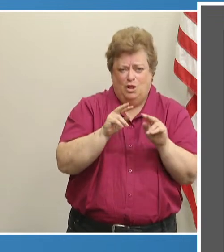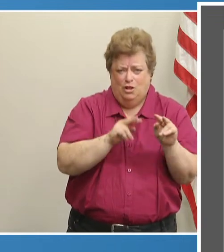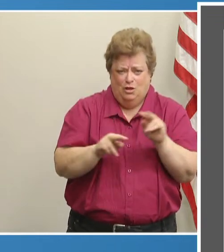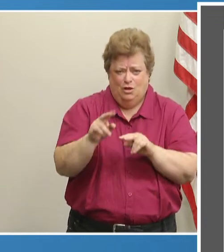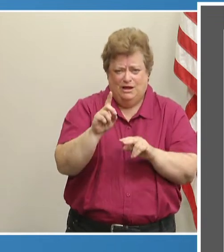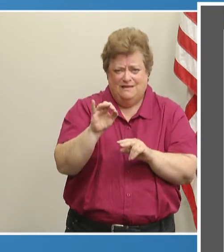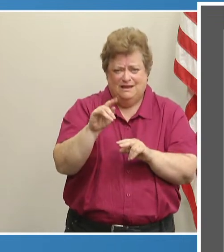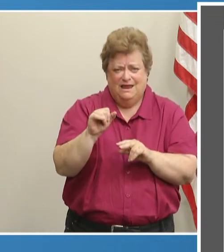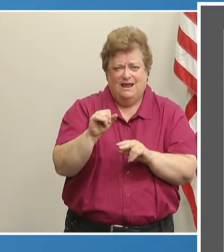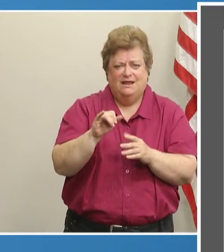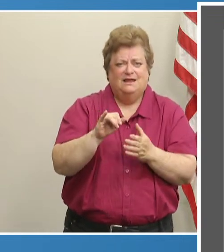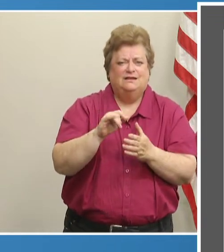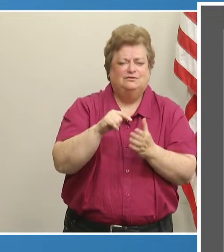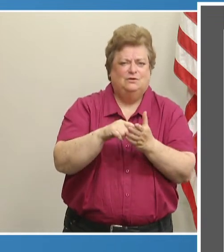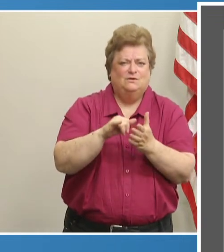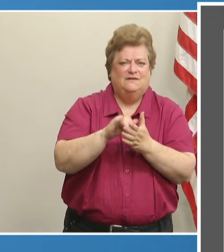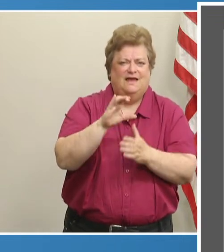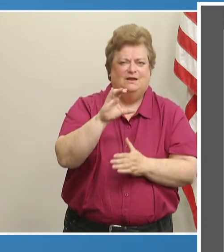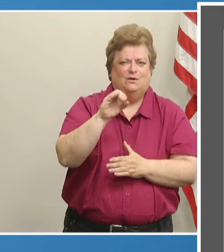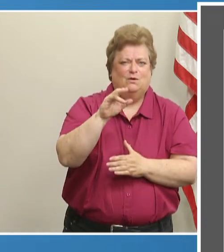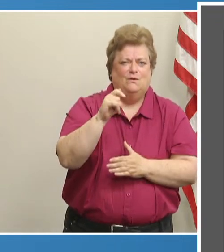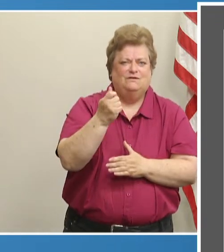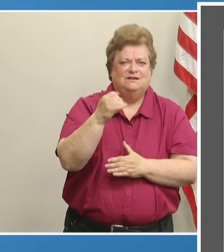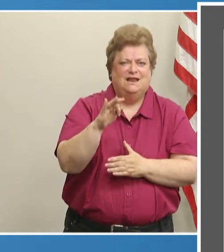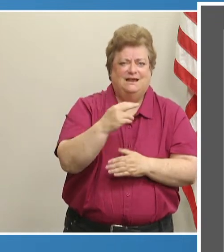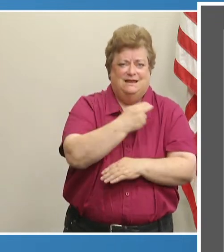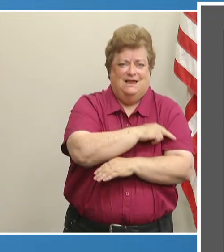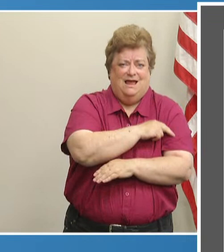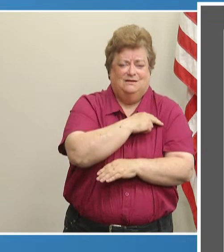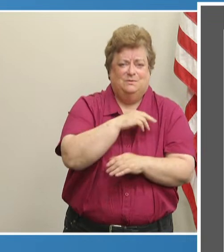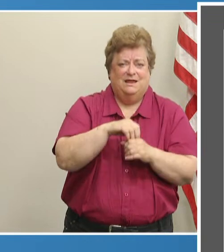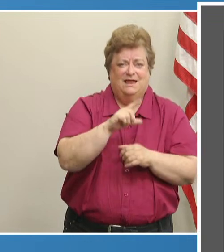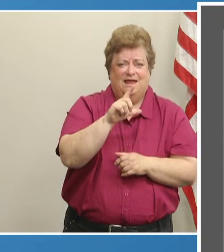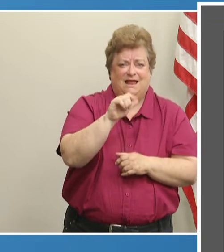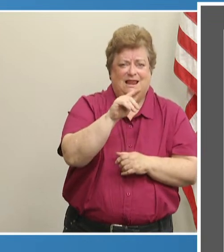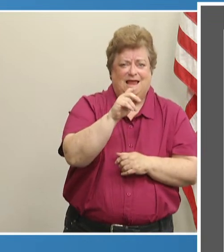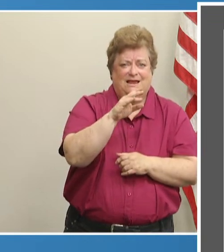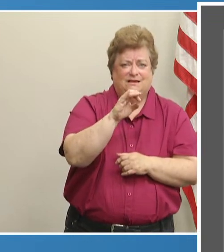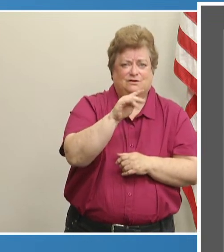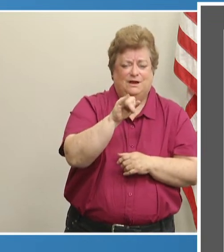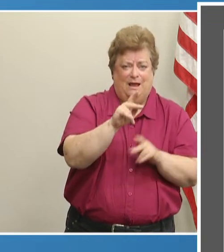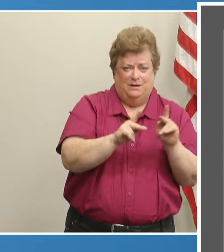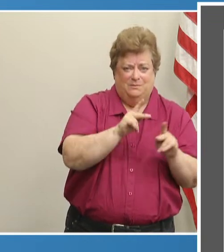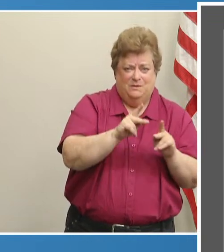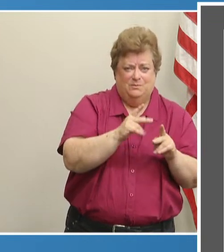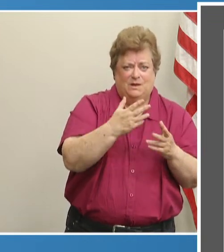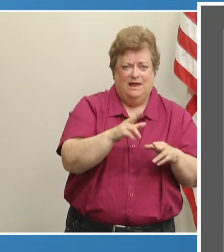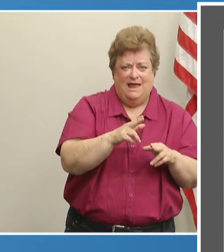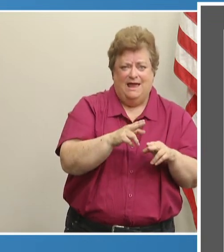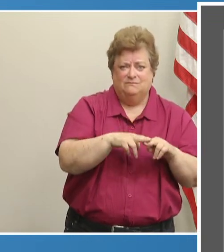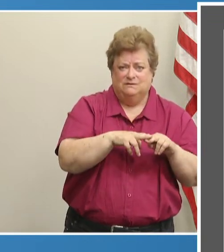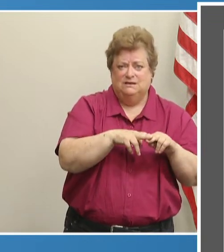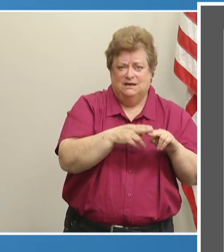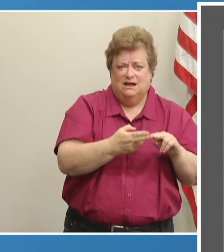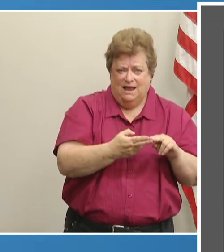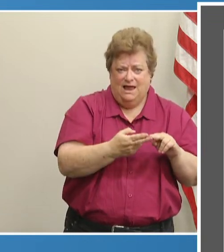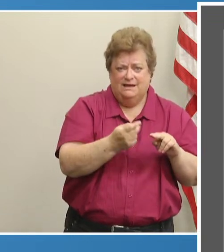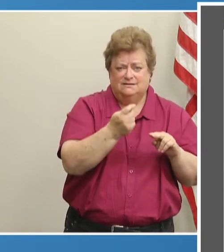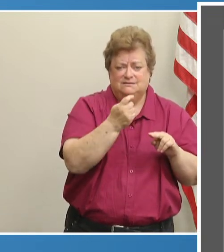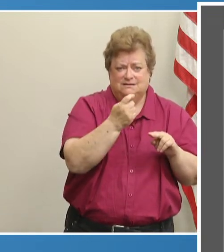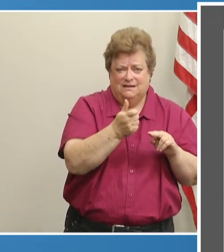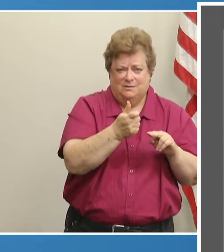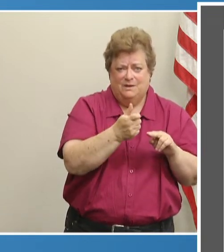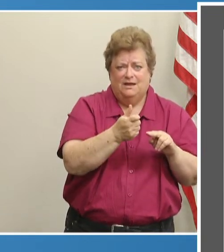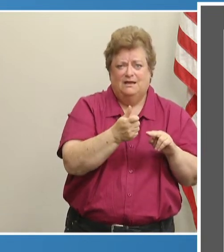data, it shows that COVID-19 hospitalizations of Lancaster County residents have actually declined slightly over